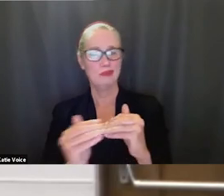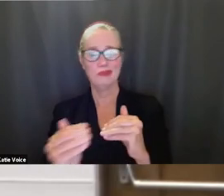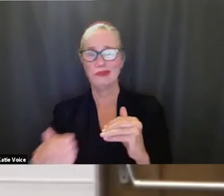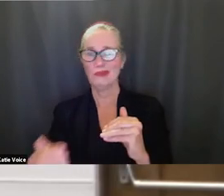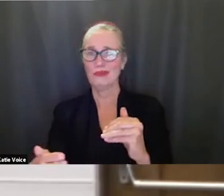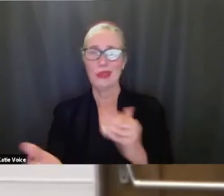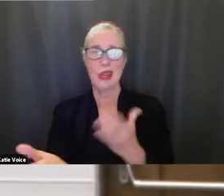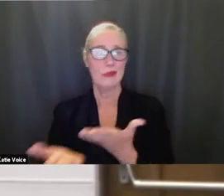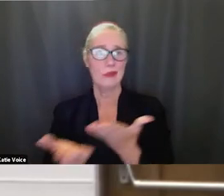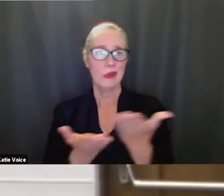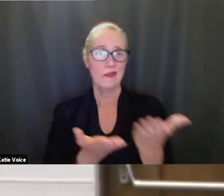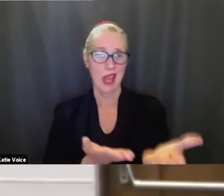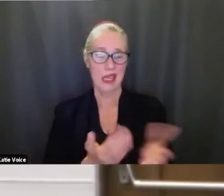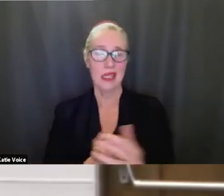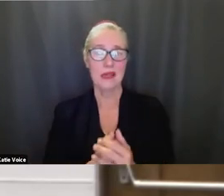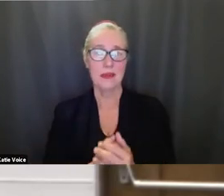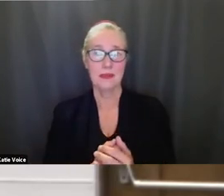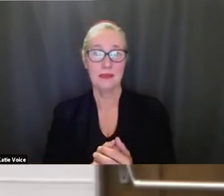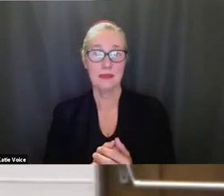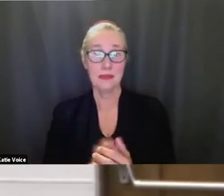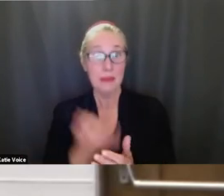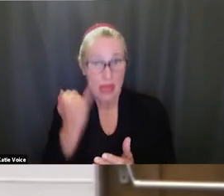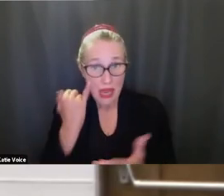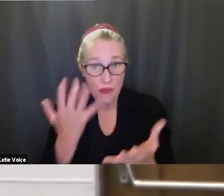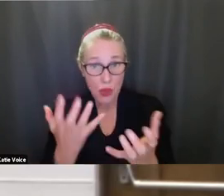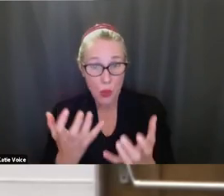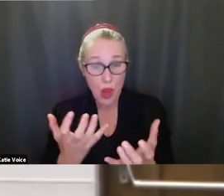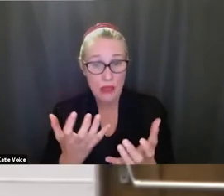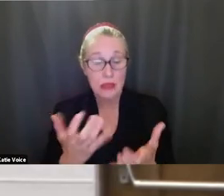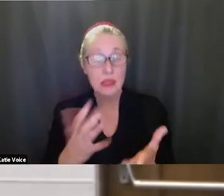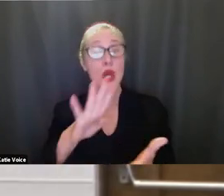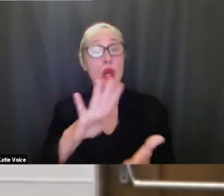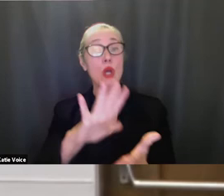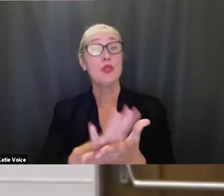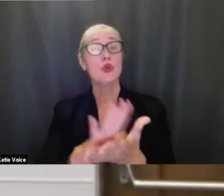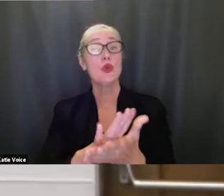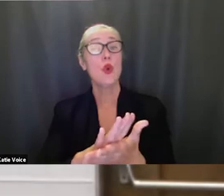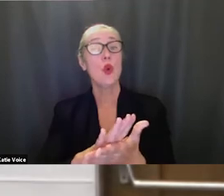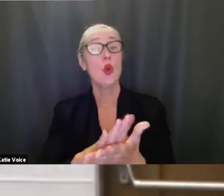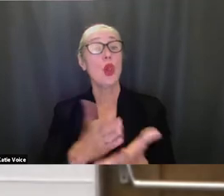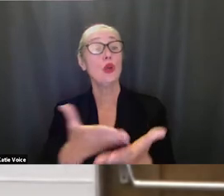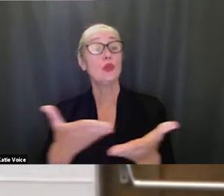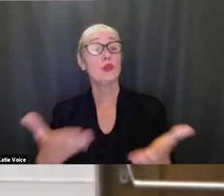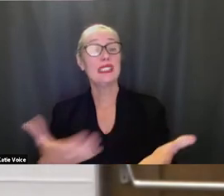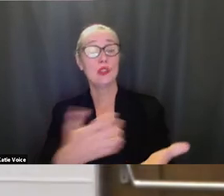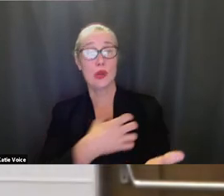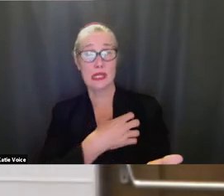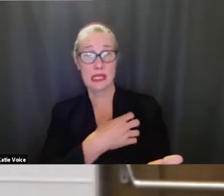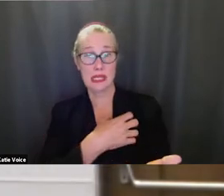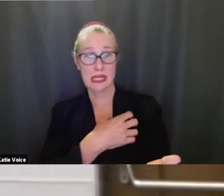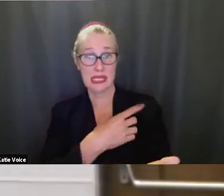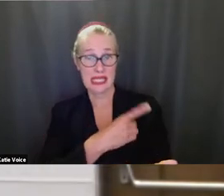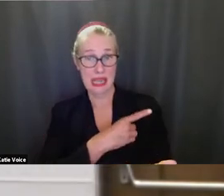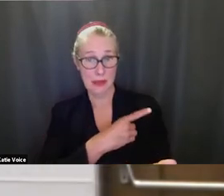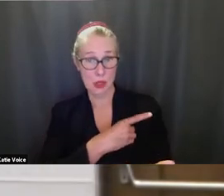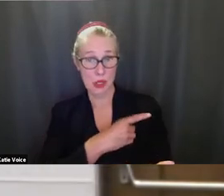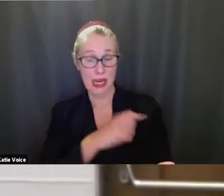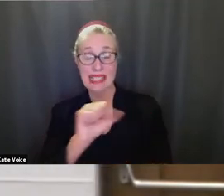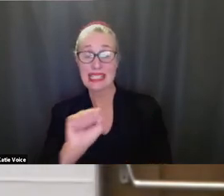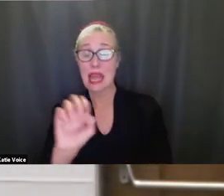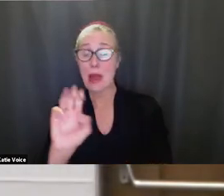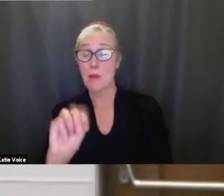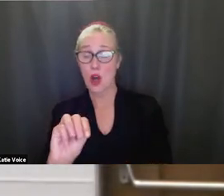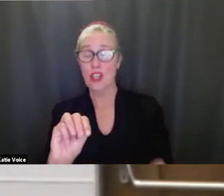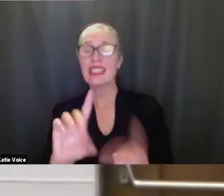provided and that if we wanted a school resource deputy in this district at san marcos that the district would need to